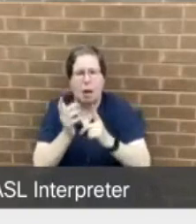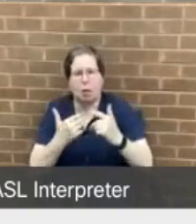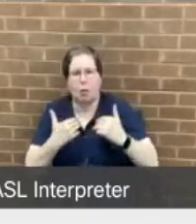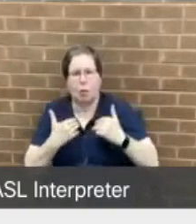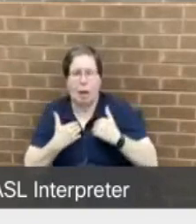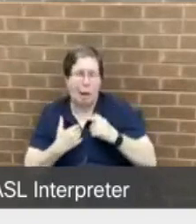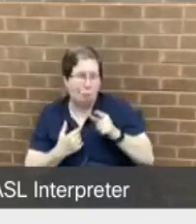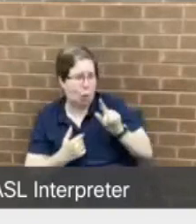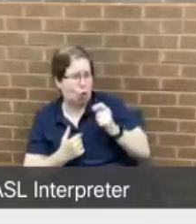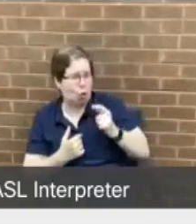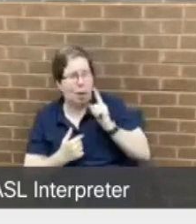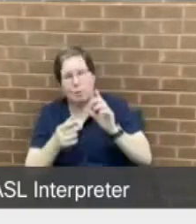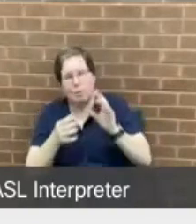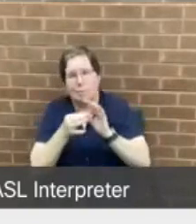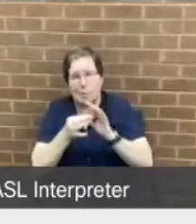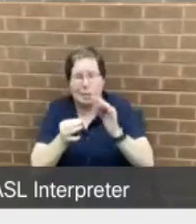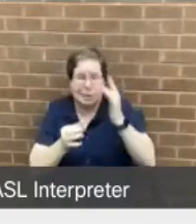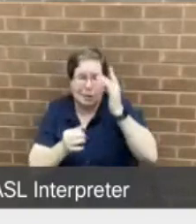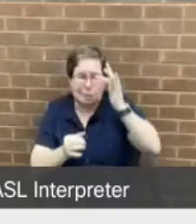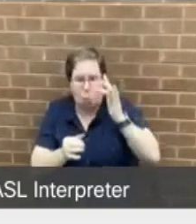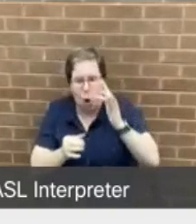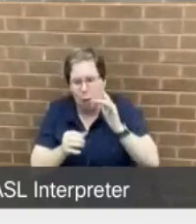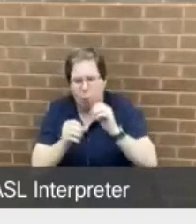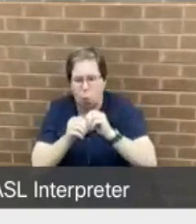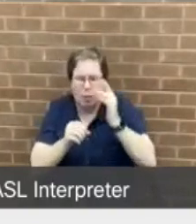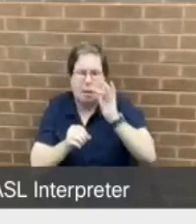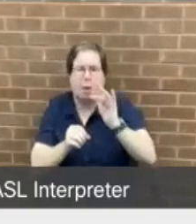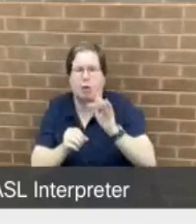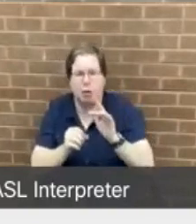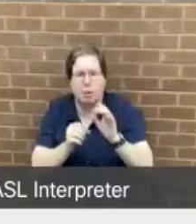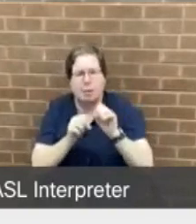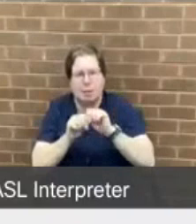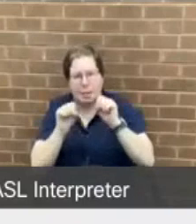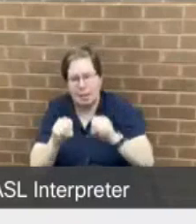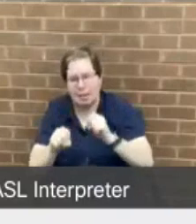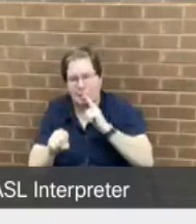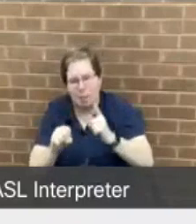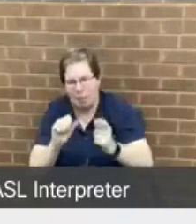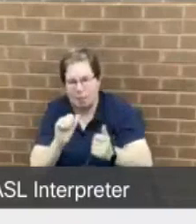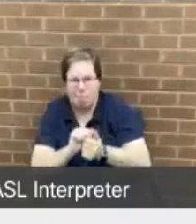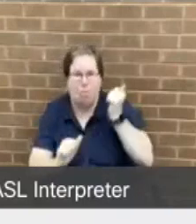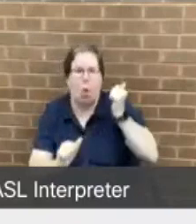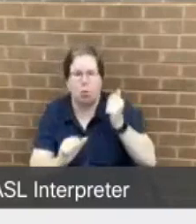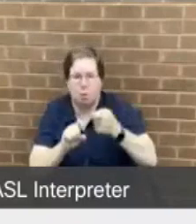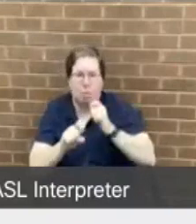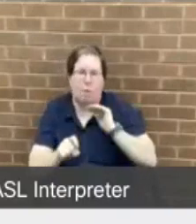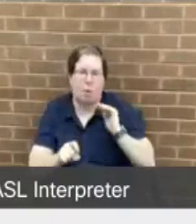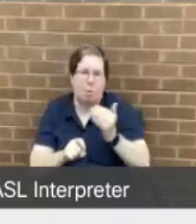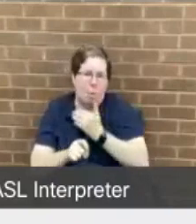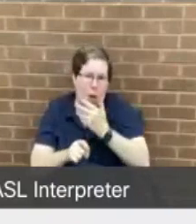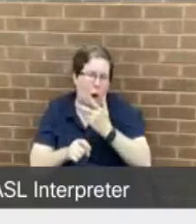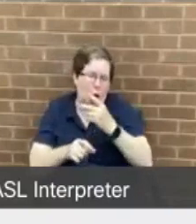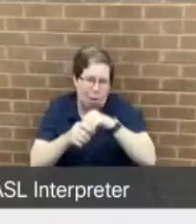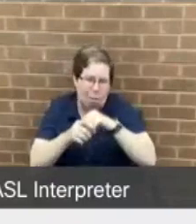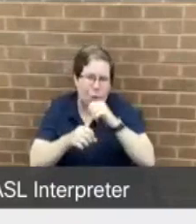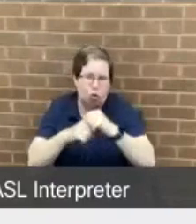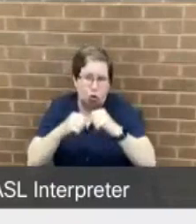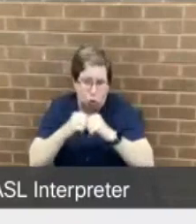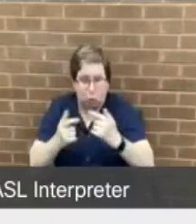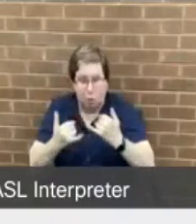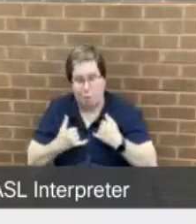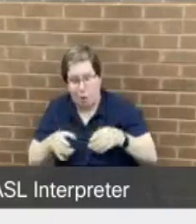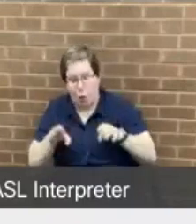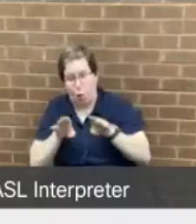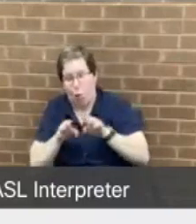kind of mentioned, the smart and intelligent systems that maximize the efficiency of our highway infrastructure. So in closing, as we kind of